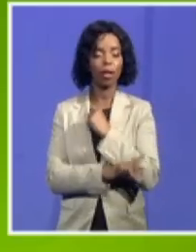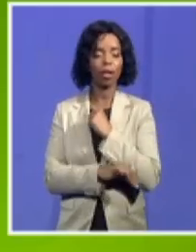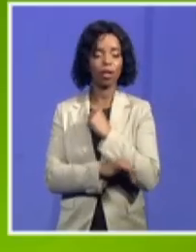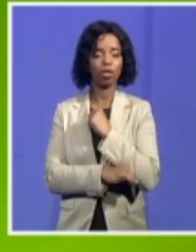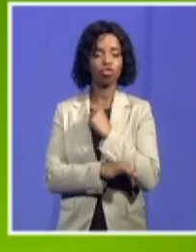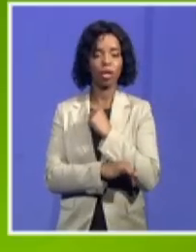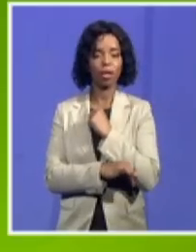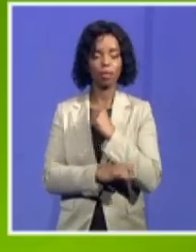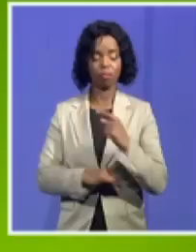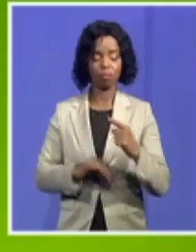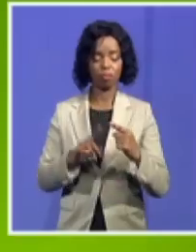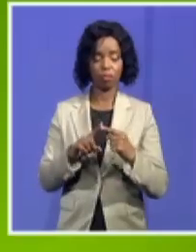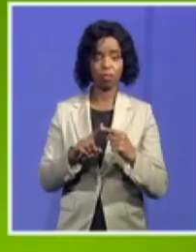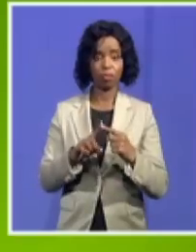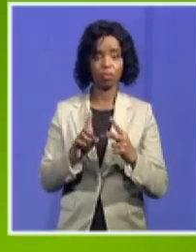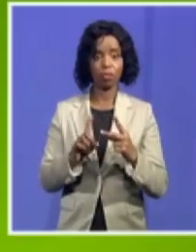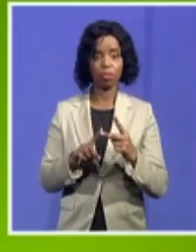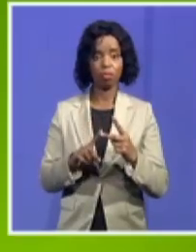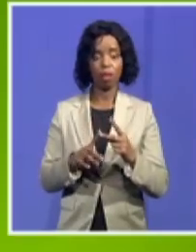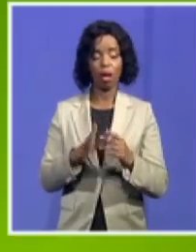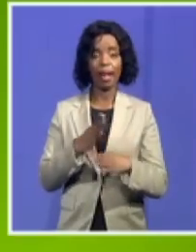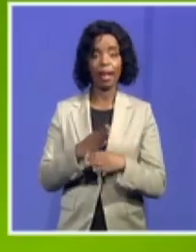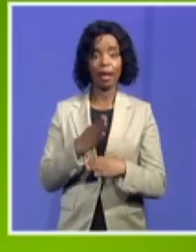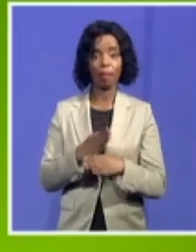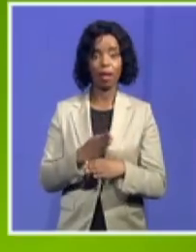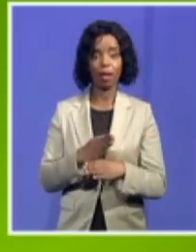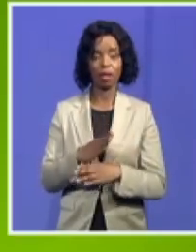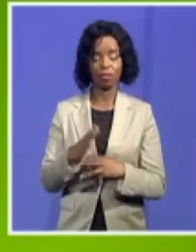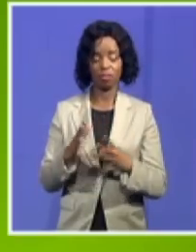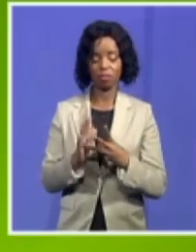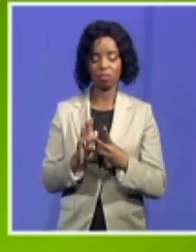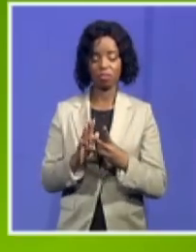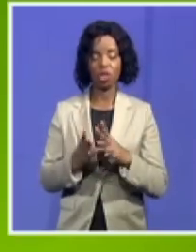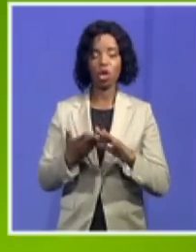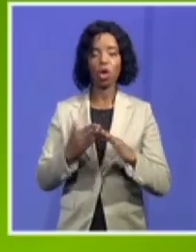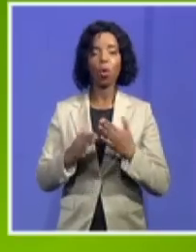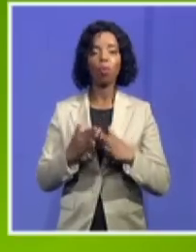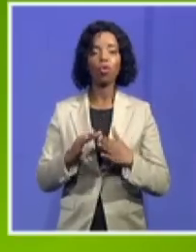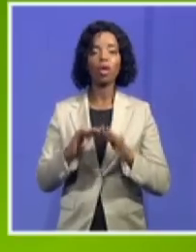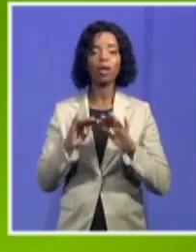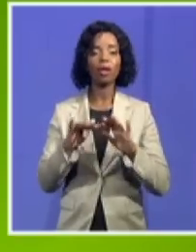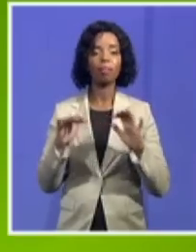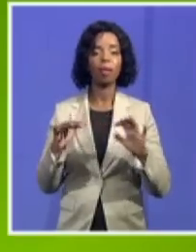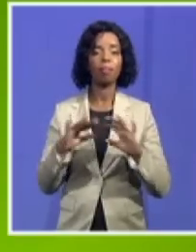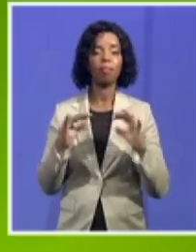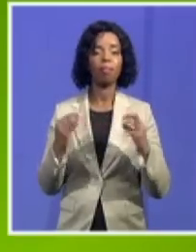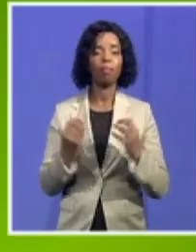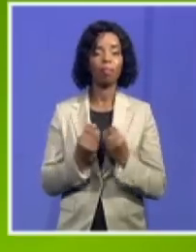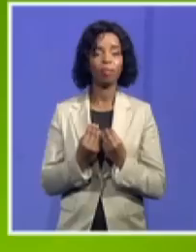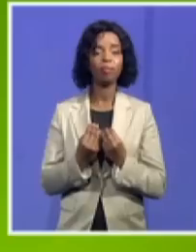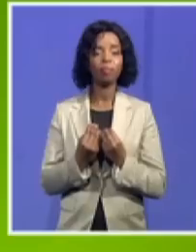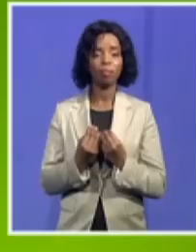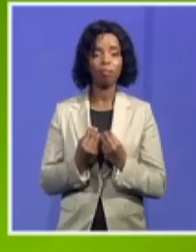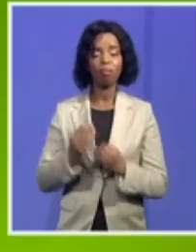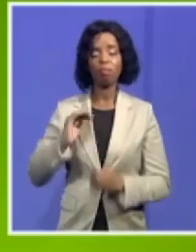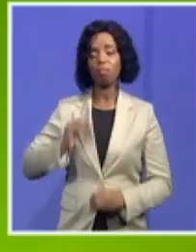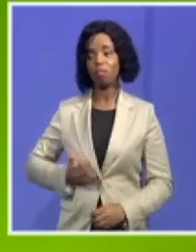labor, and civil society, and distinguished guests, and ladies and gentlemen. It's a real